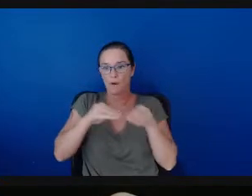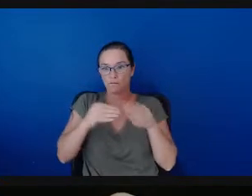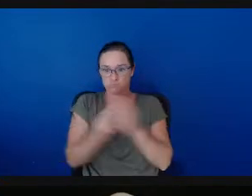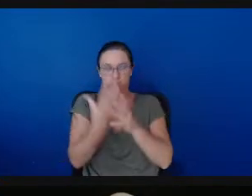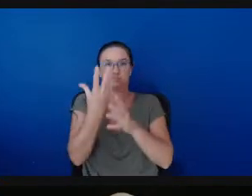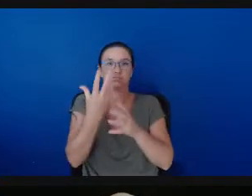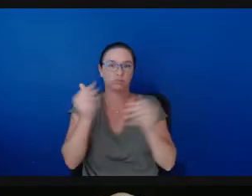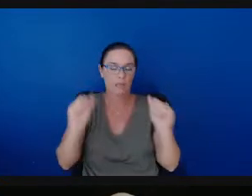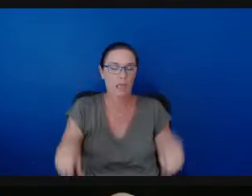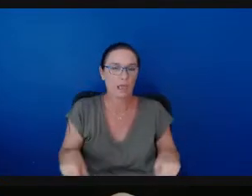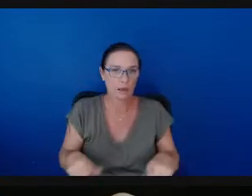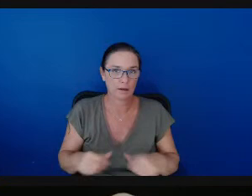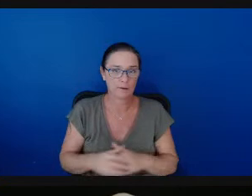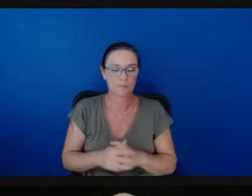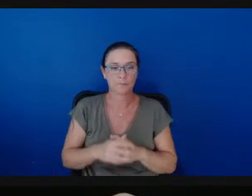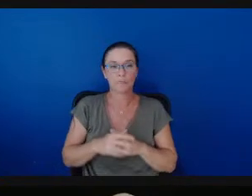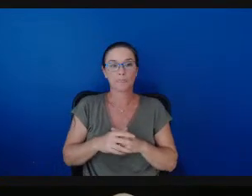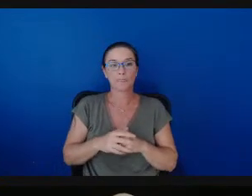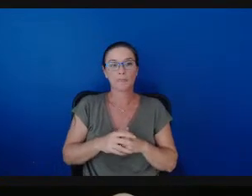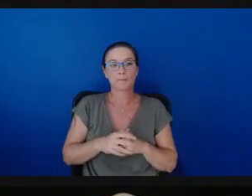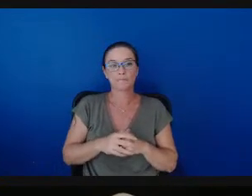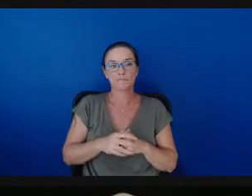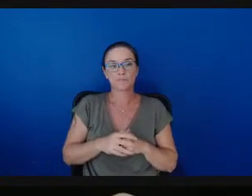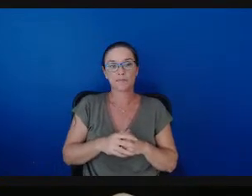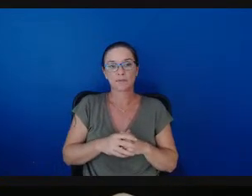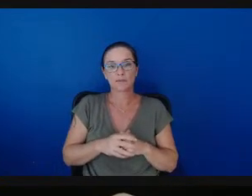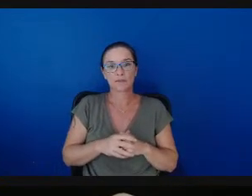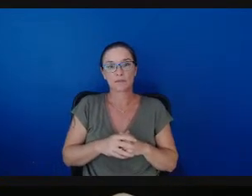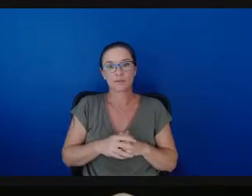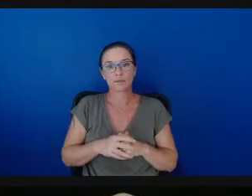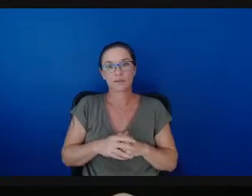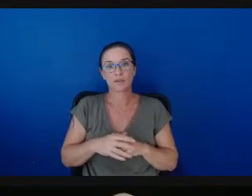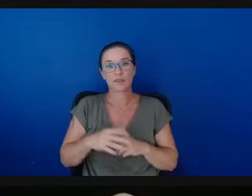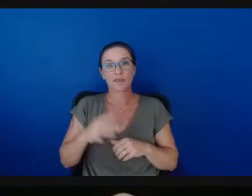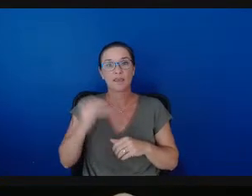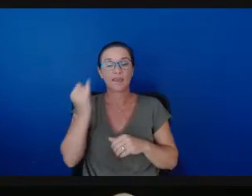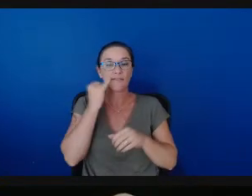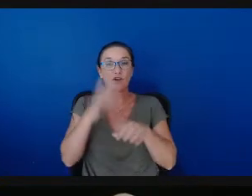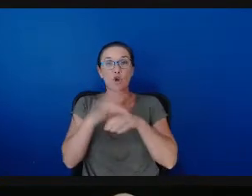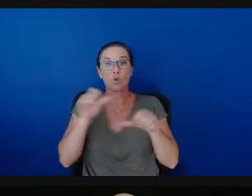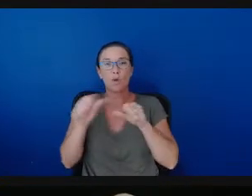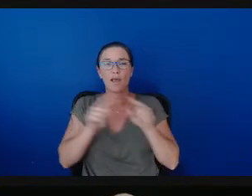Anything really, right? But it can be that an earthquake far away is what actually does it.